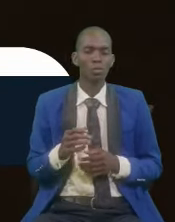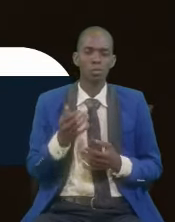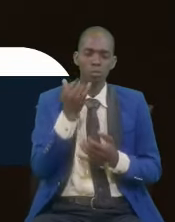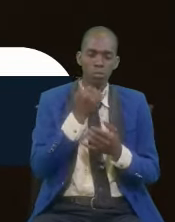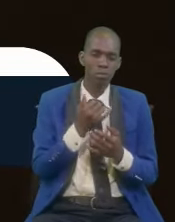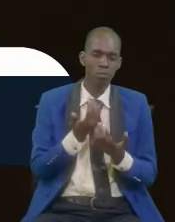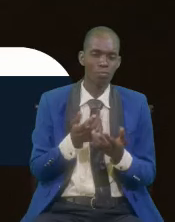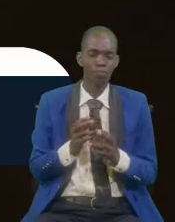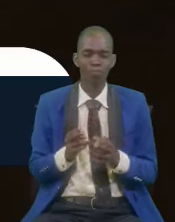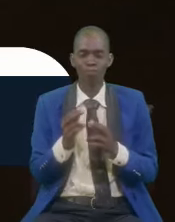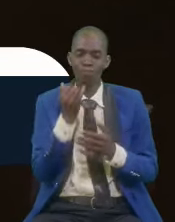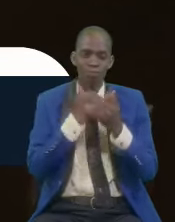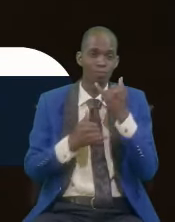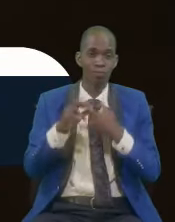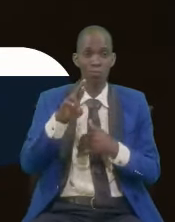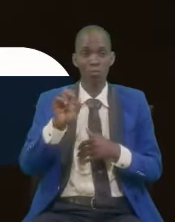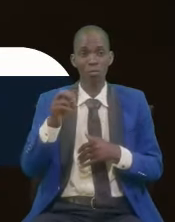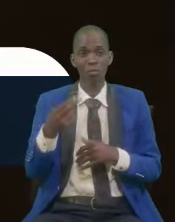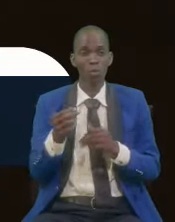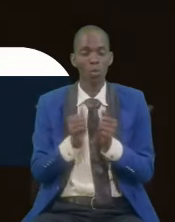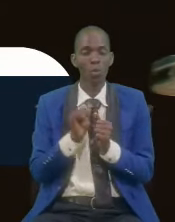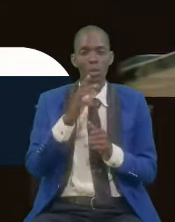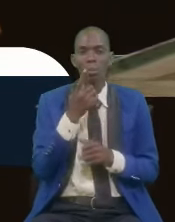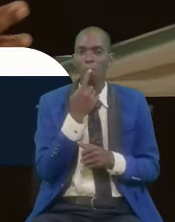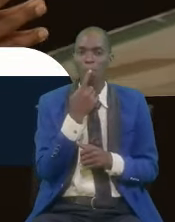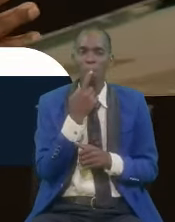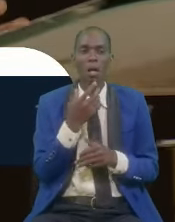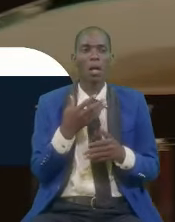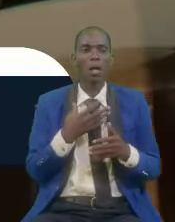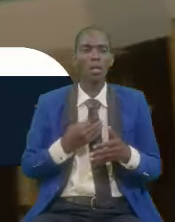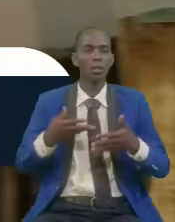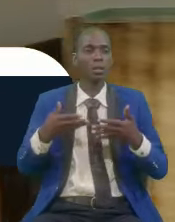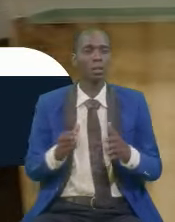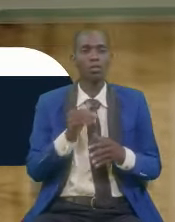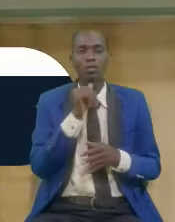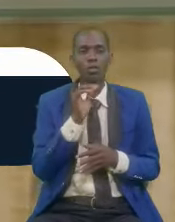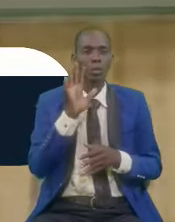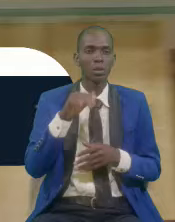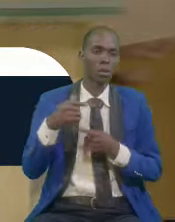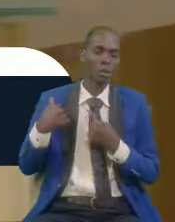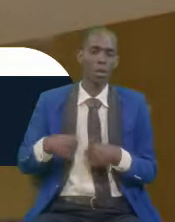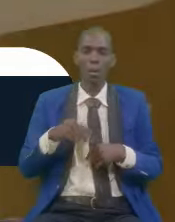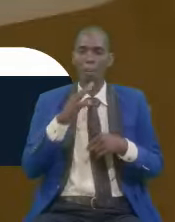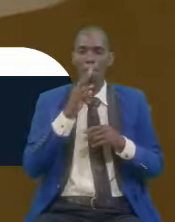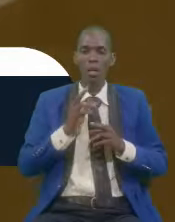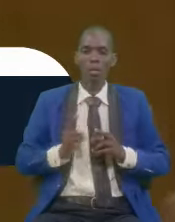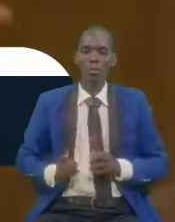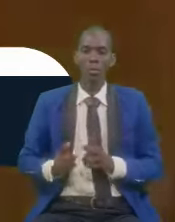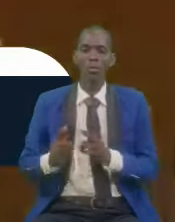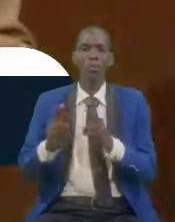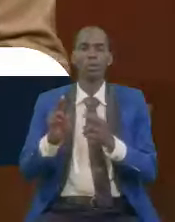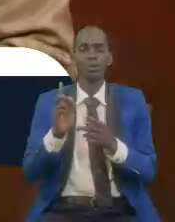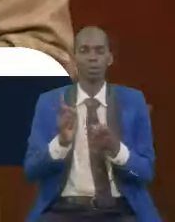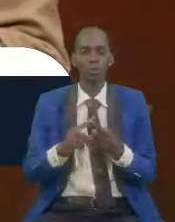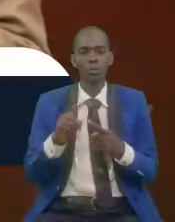thy mouth. Let not thine heart be hasty to